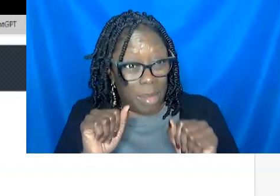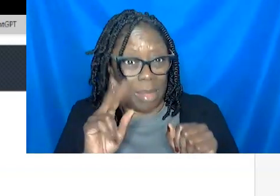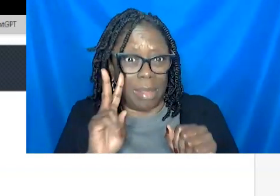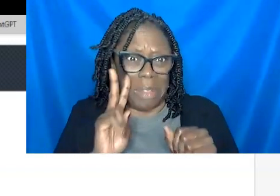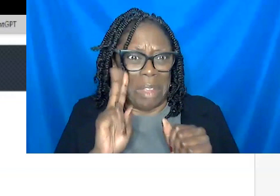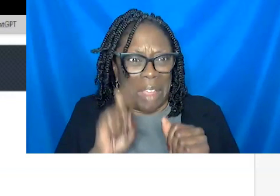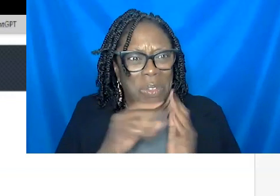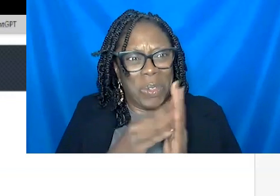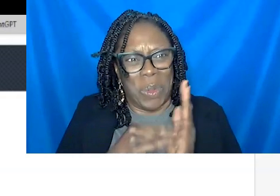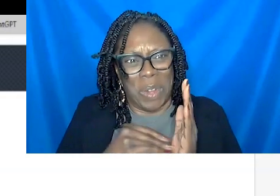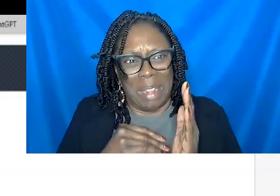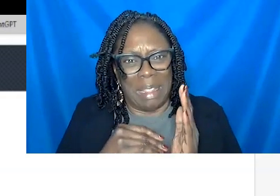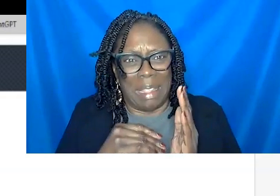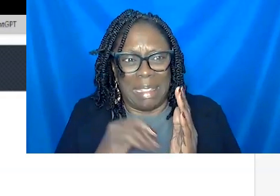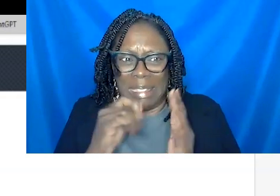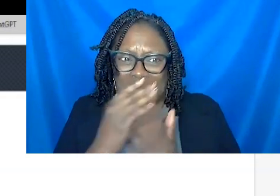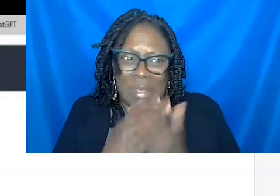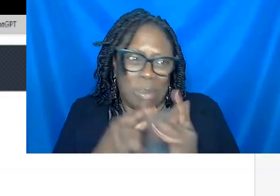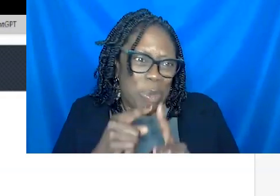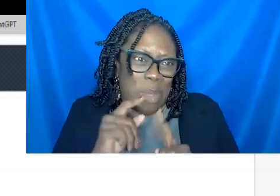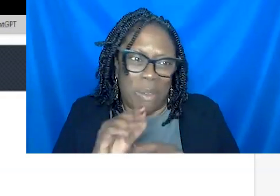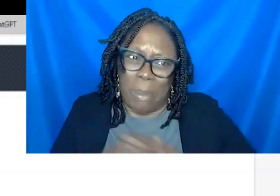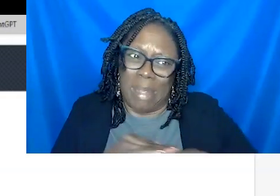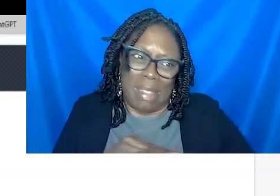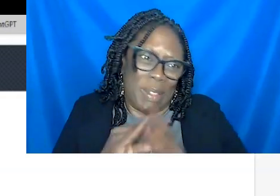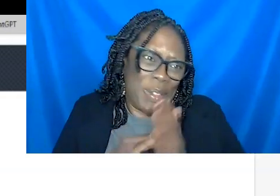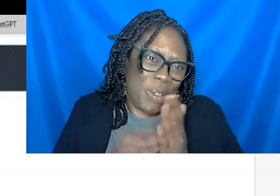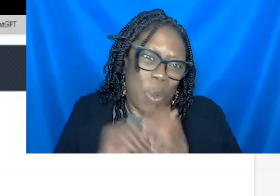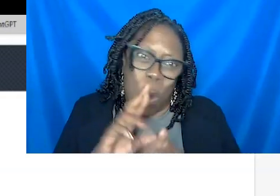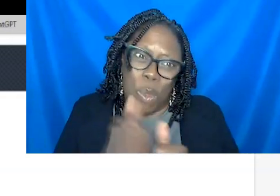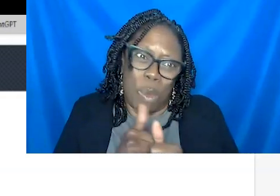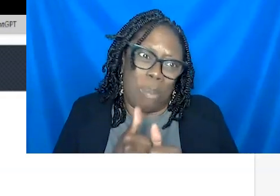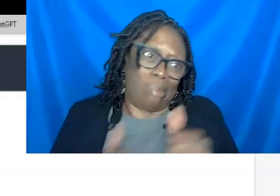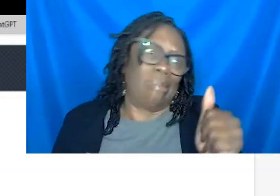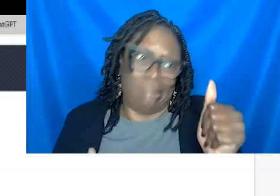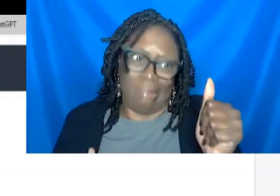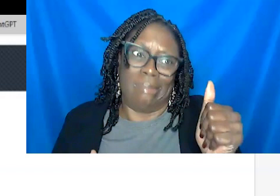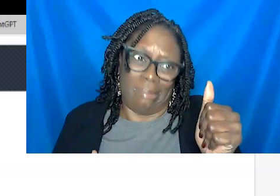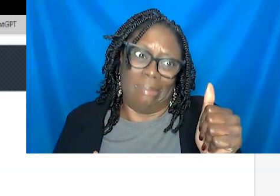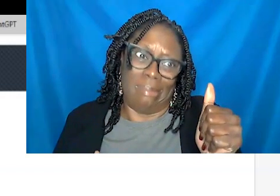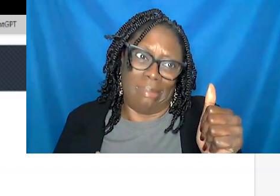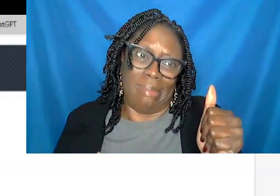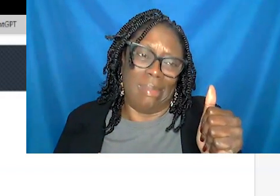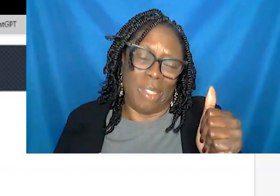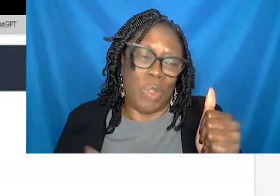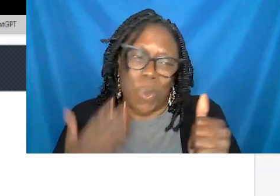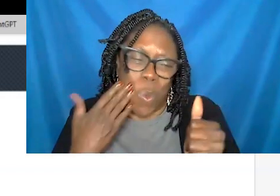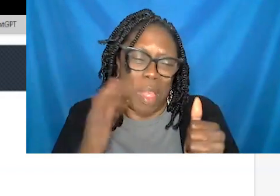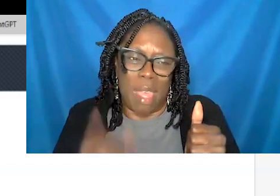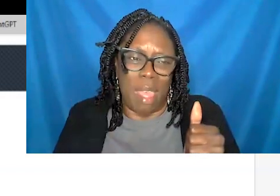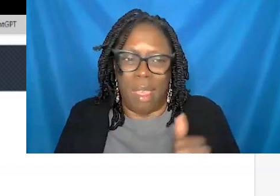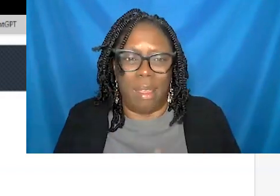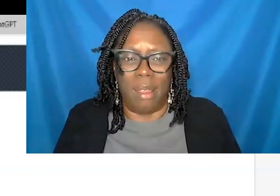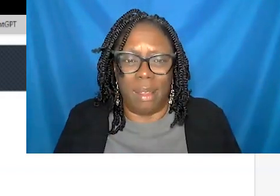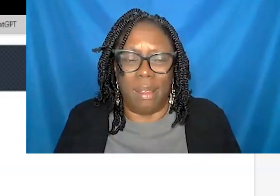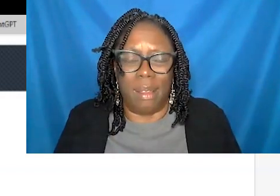to learn it at some point, at least at a basic level, or else be left behind. And then that'll be also something you might want to consider with